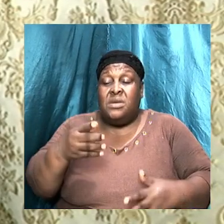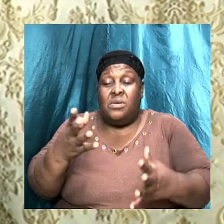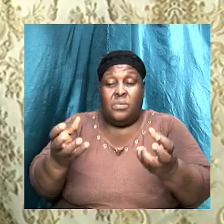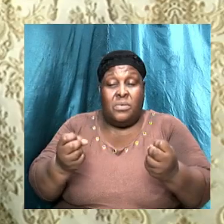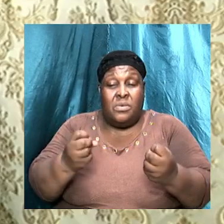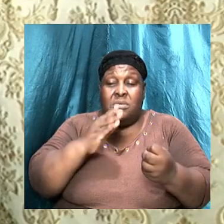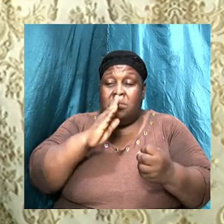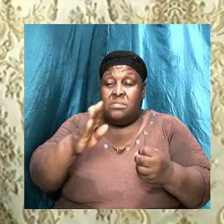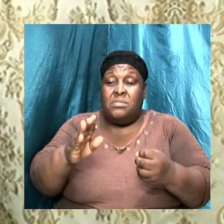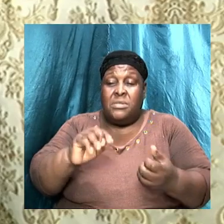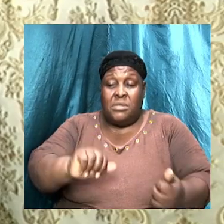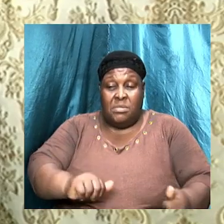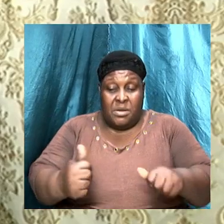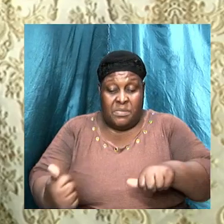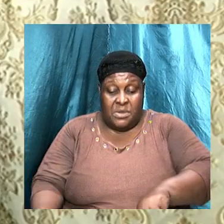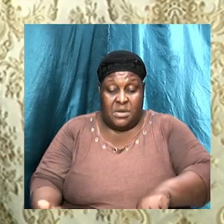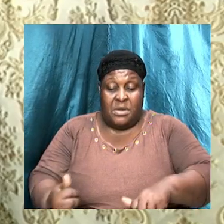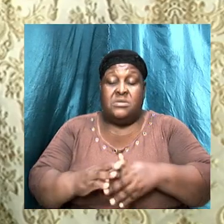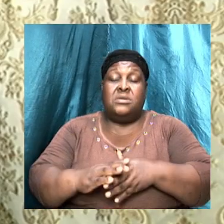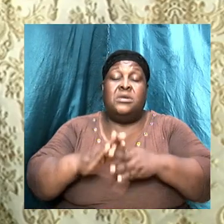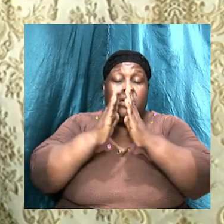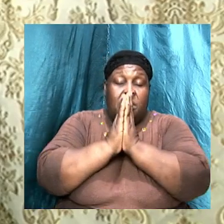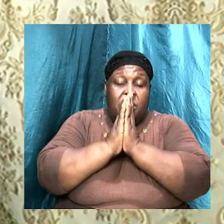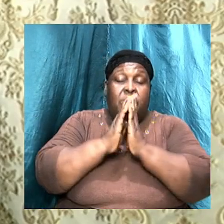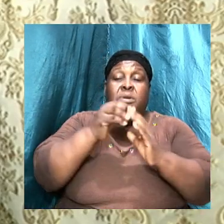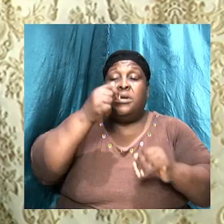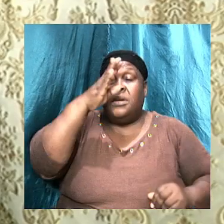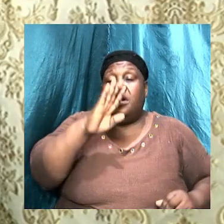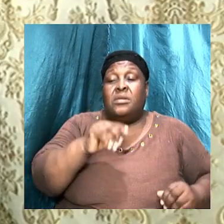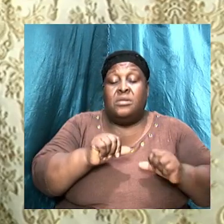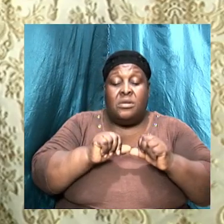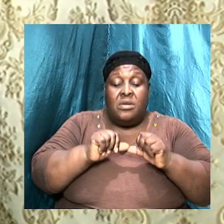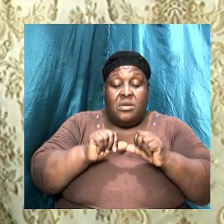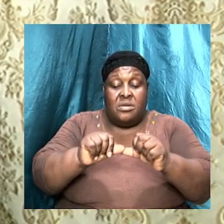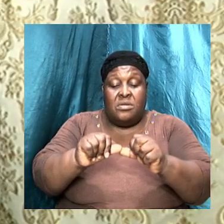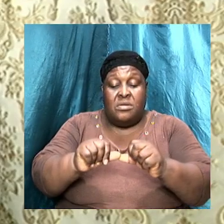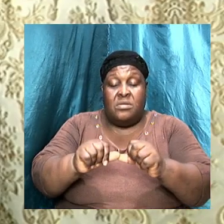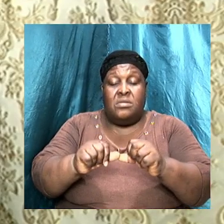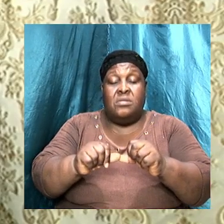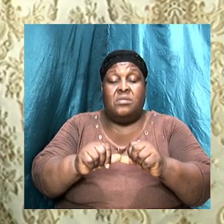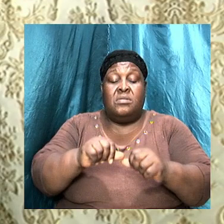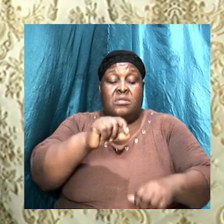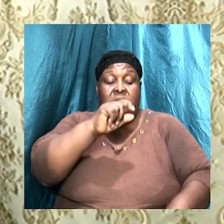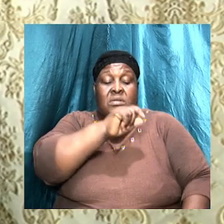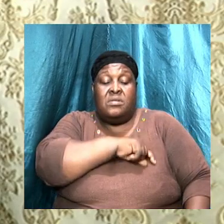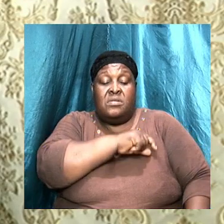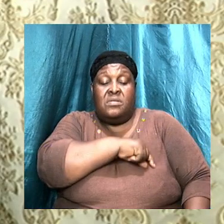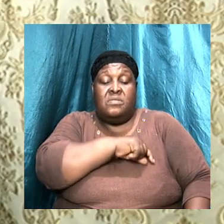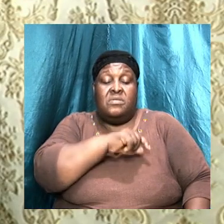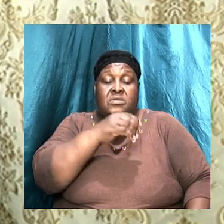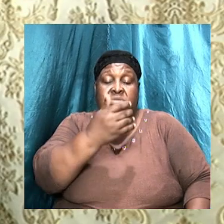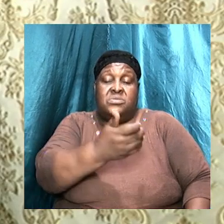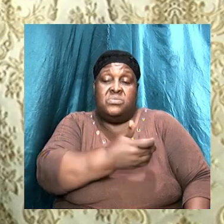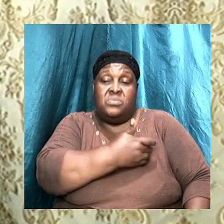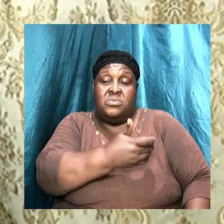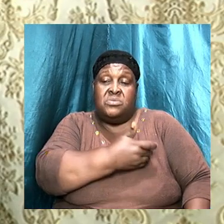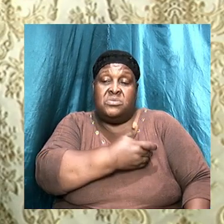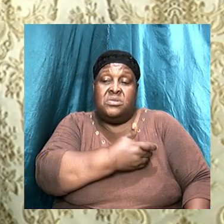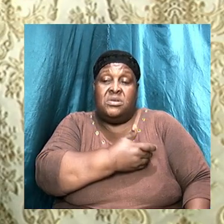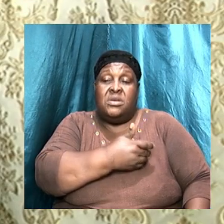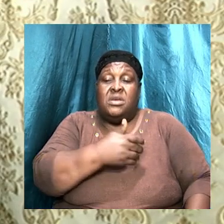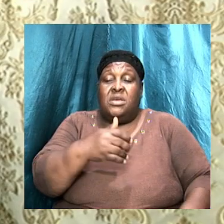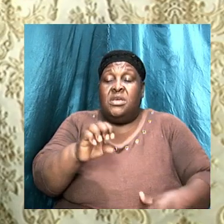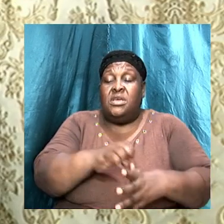sure if that happened. But, you know, we pray that God will continue to convict souls and even for that